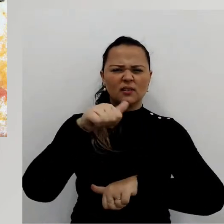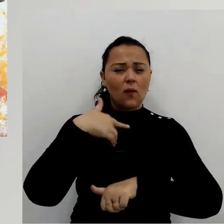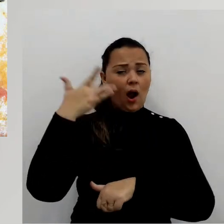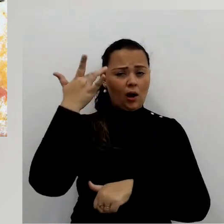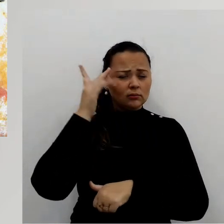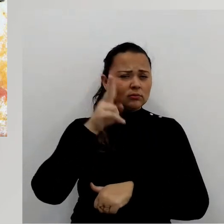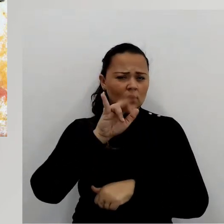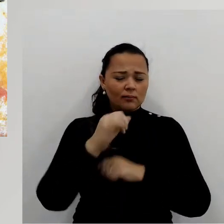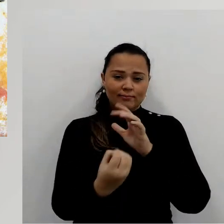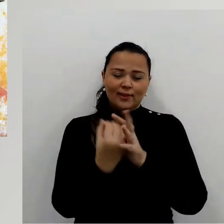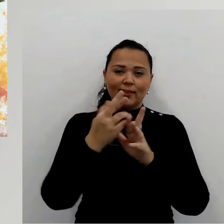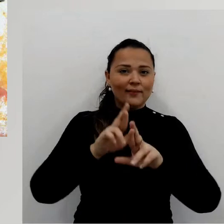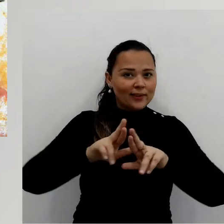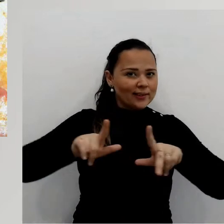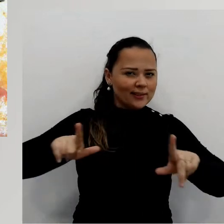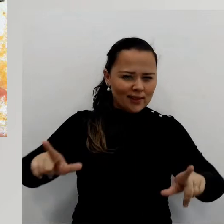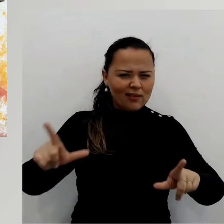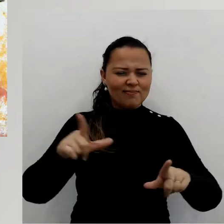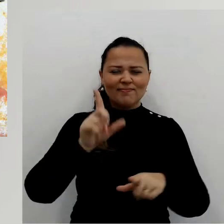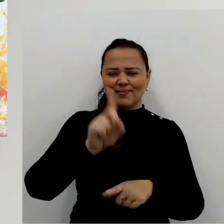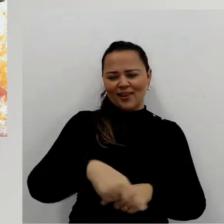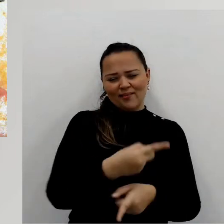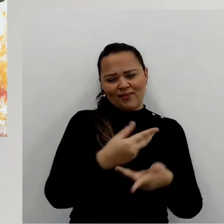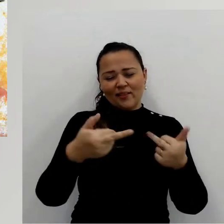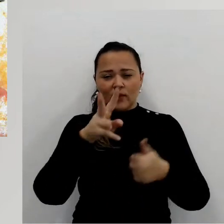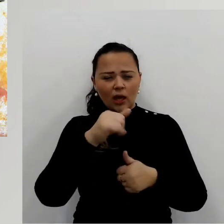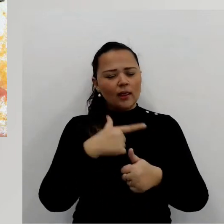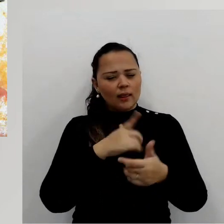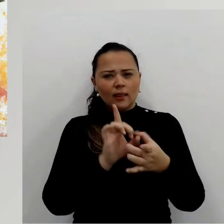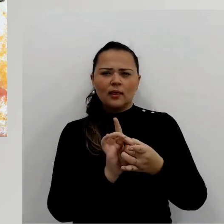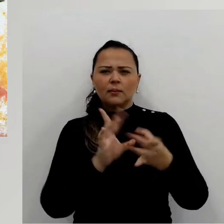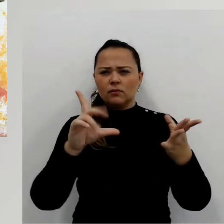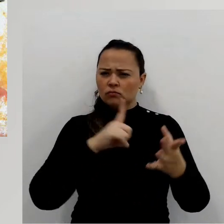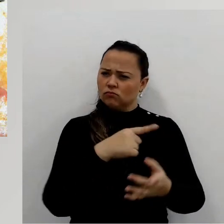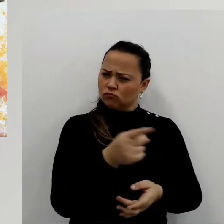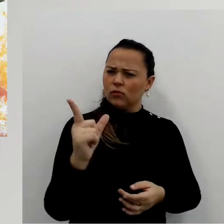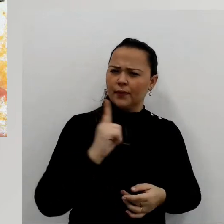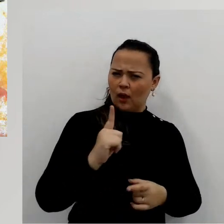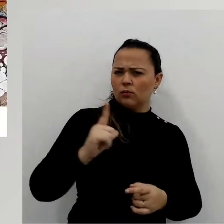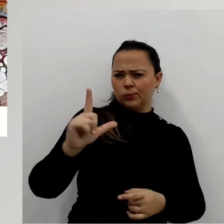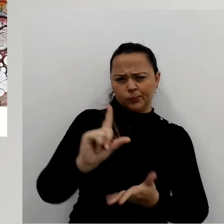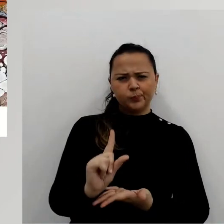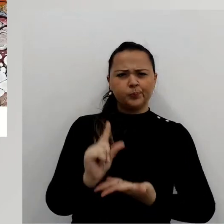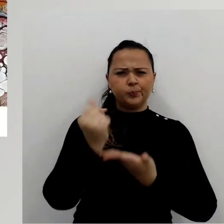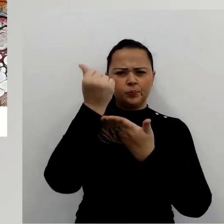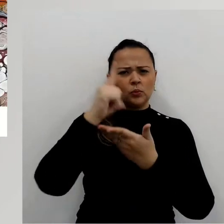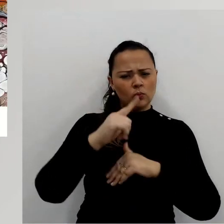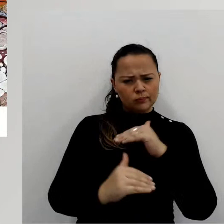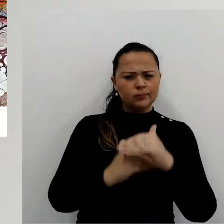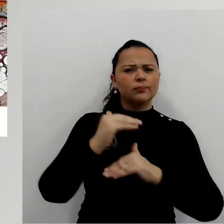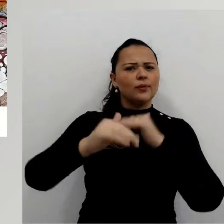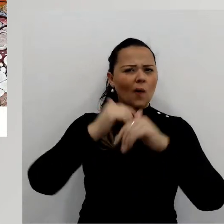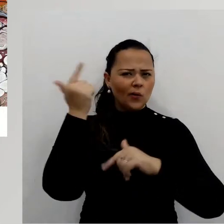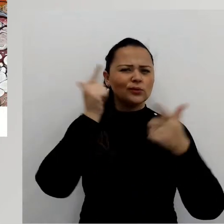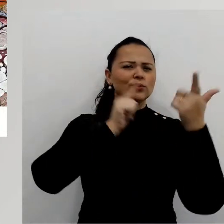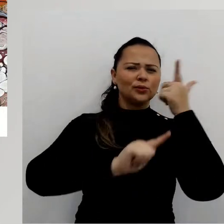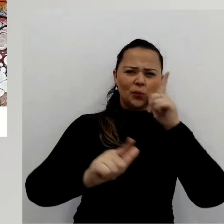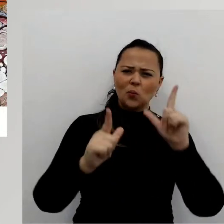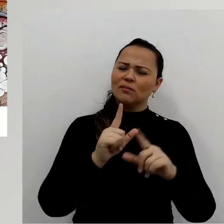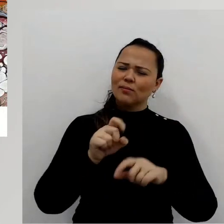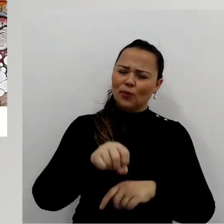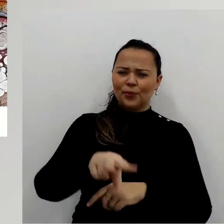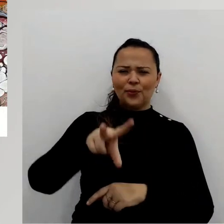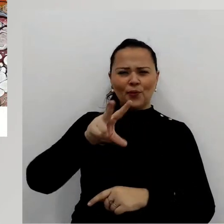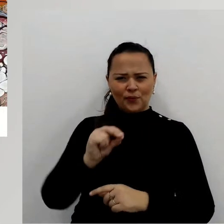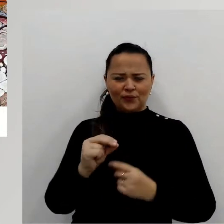what allows you to become profitable and grow in the new markets. You've already understood who I am. I'm